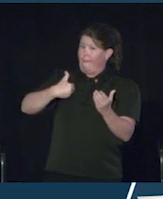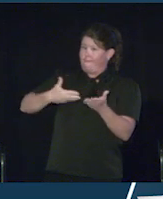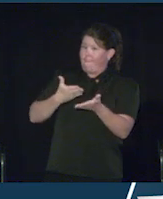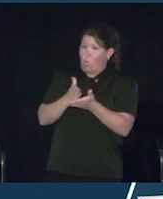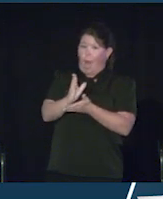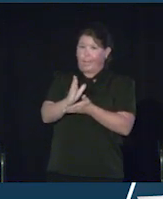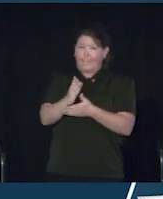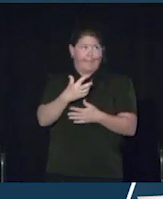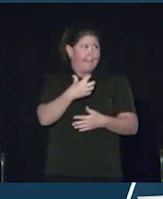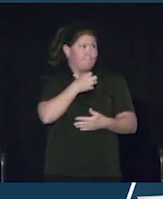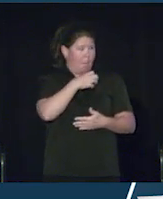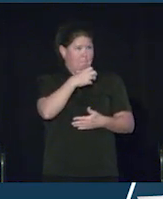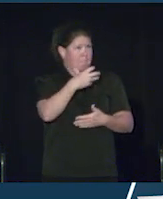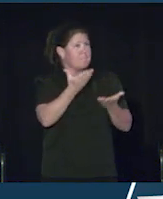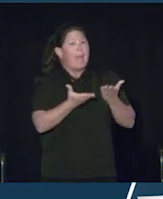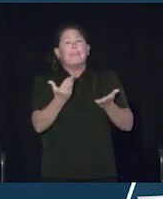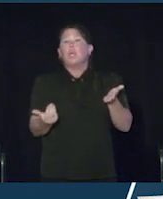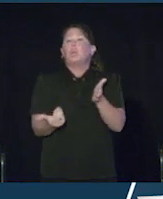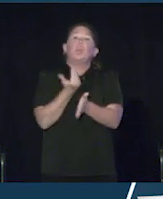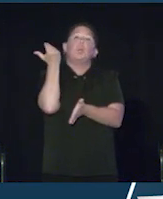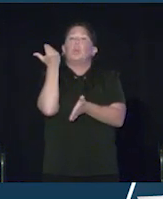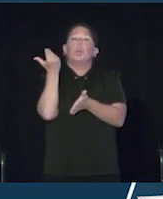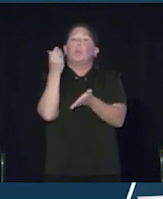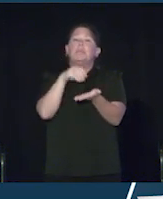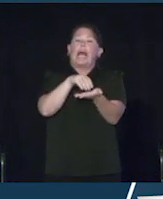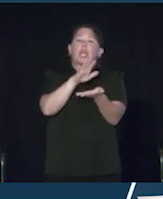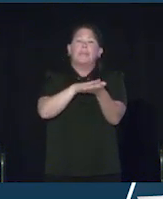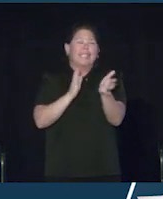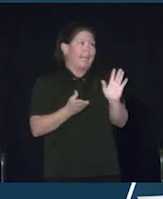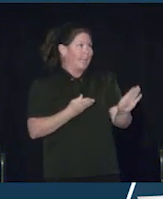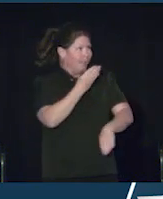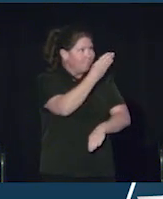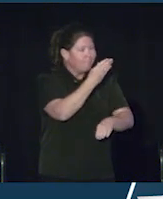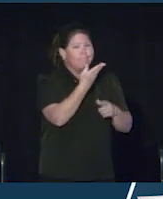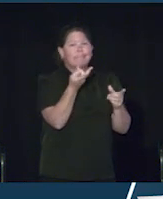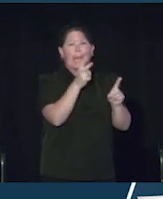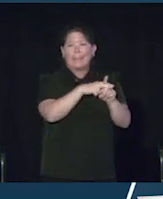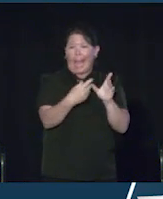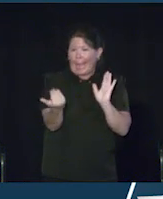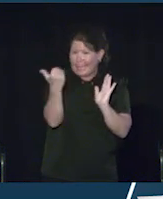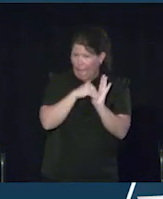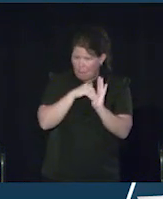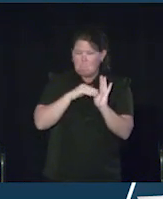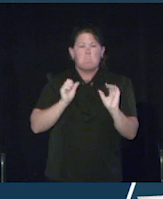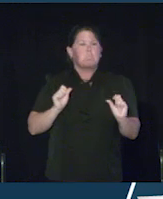submit new documentation, or even reapply if necessary.